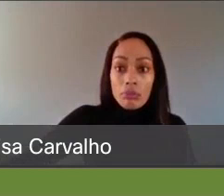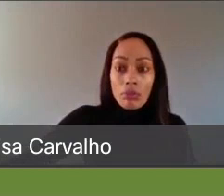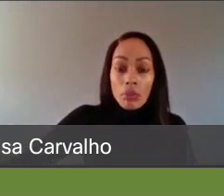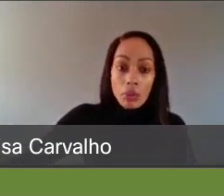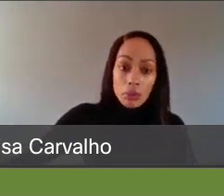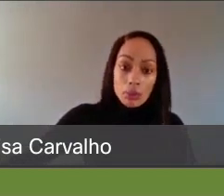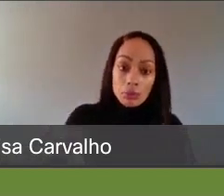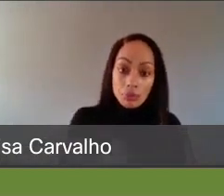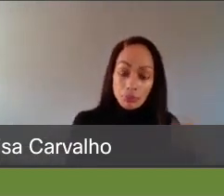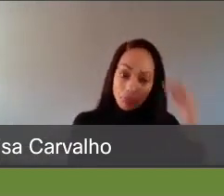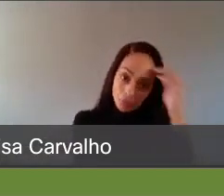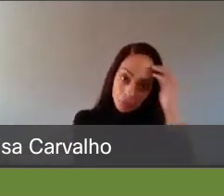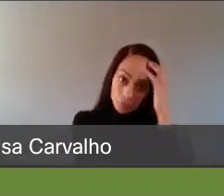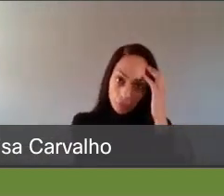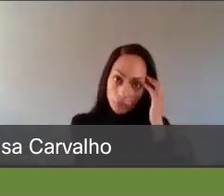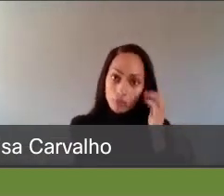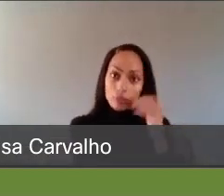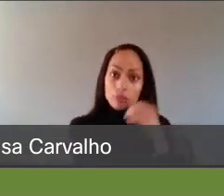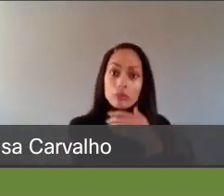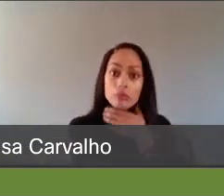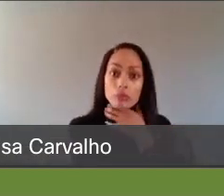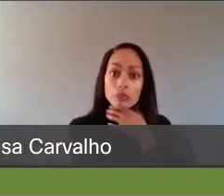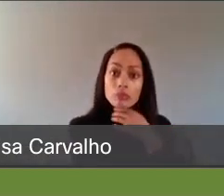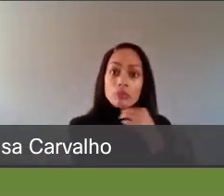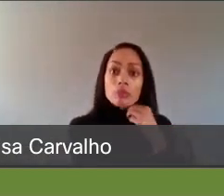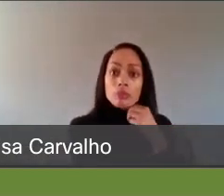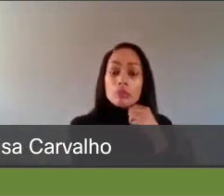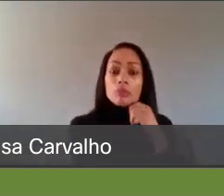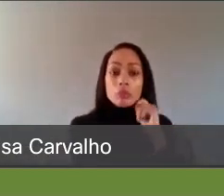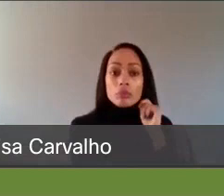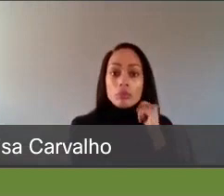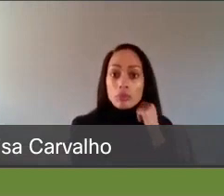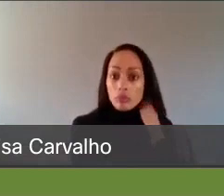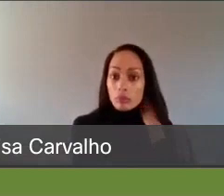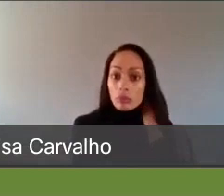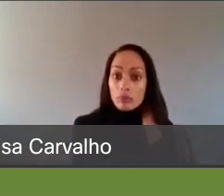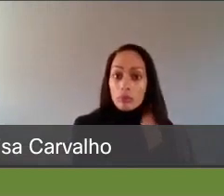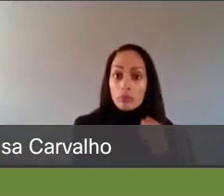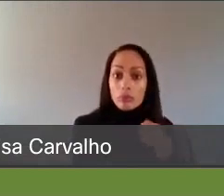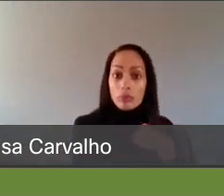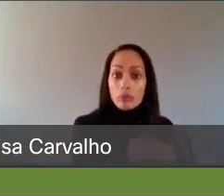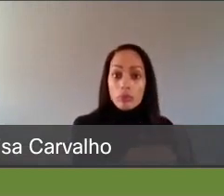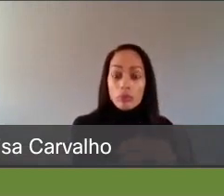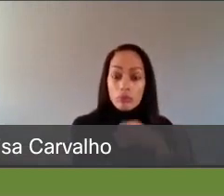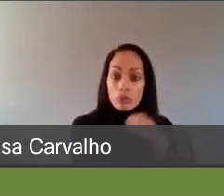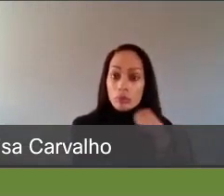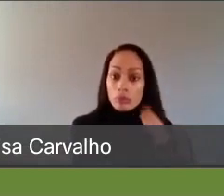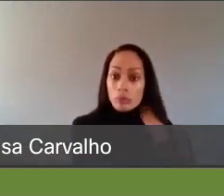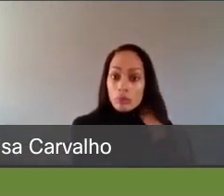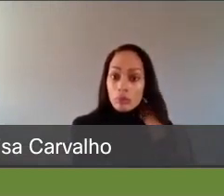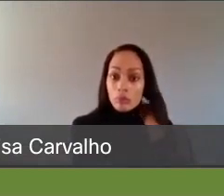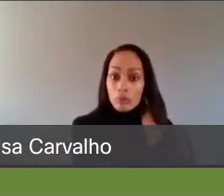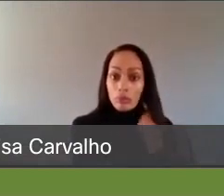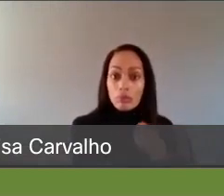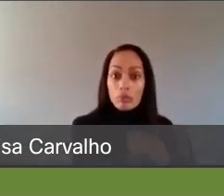with autism saying that they prefer to be referred to as autistic because that's who they are. And it's not a syndrome or disability in their mindset. And